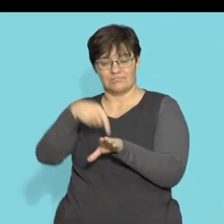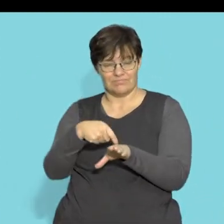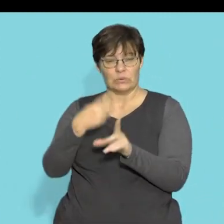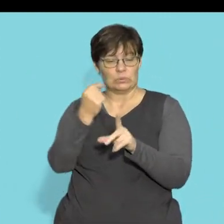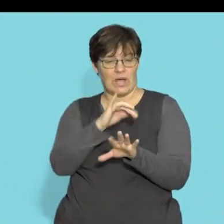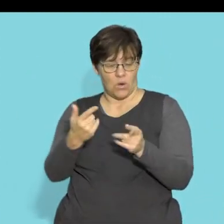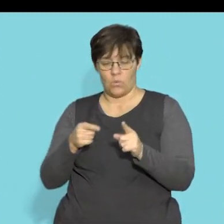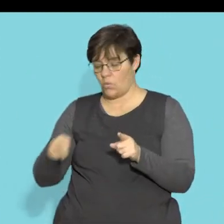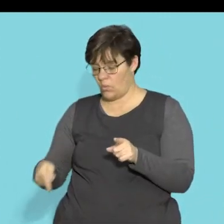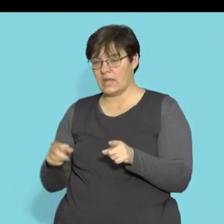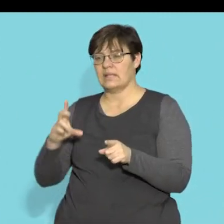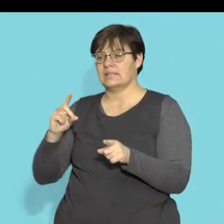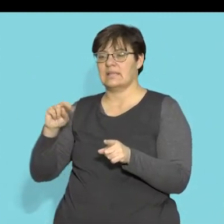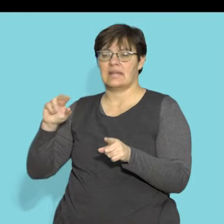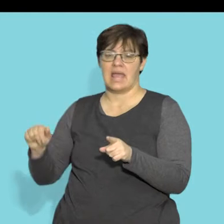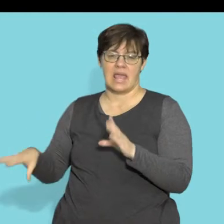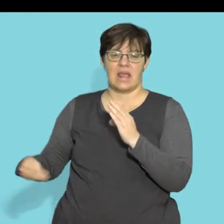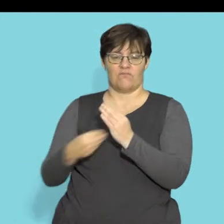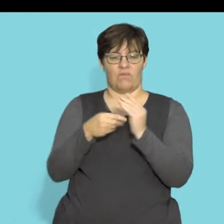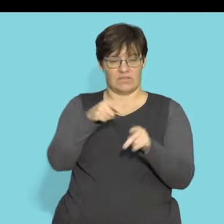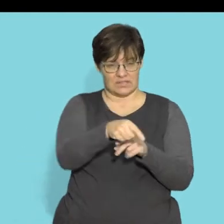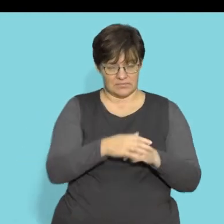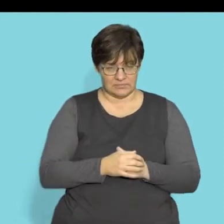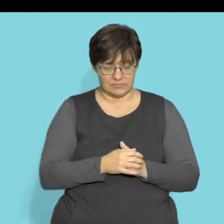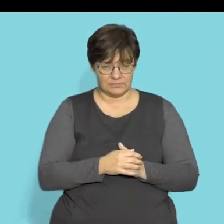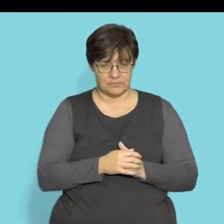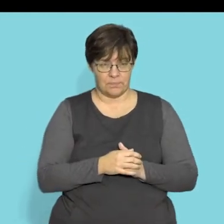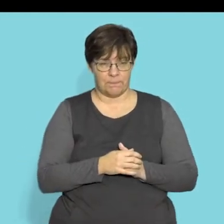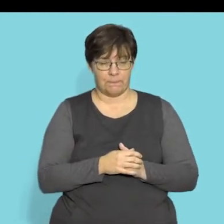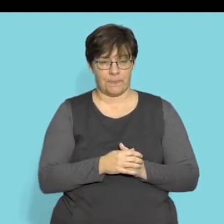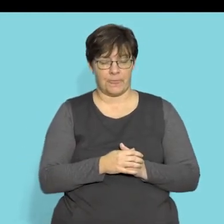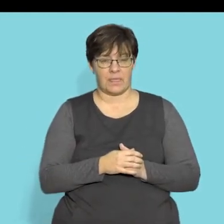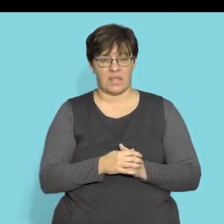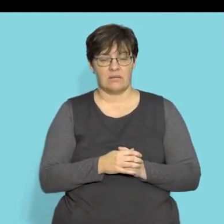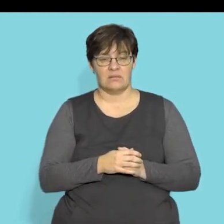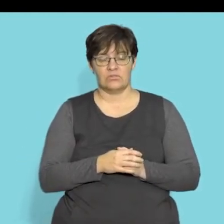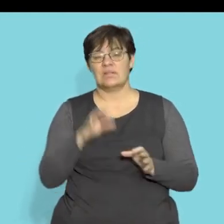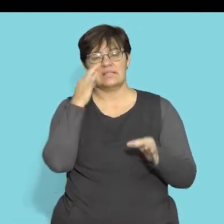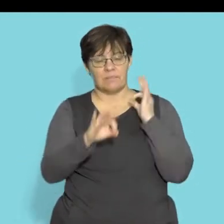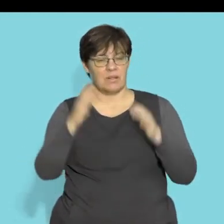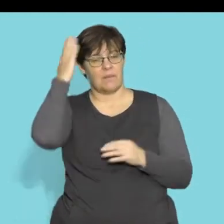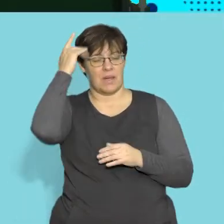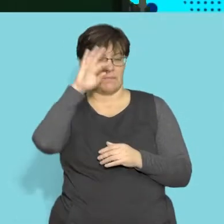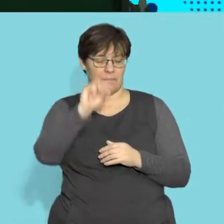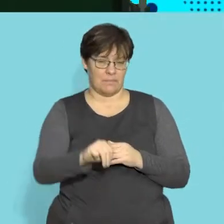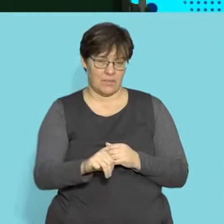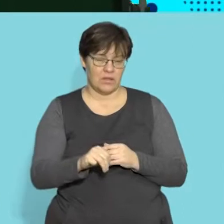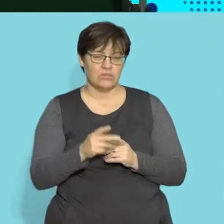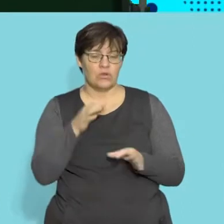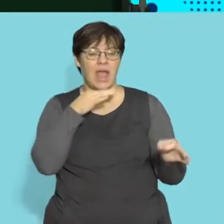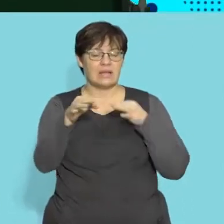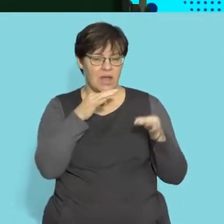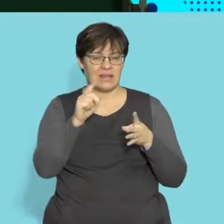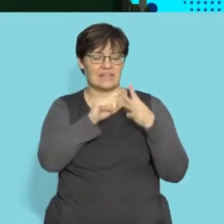paternity testing, and then finally how DNA profiling is used. So again, a simple mind map that has illustrated